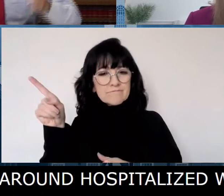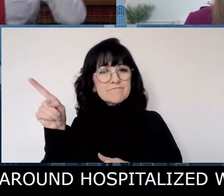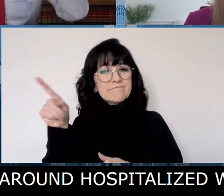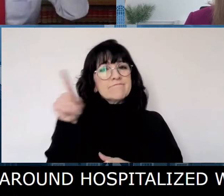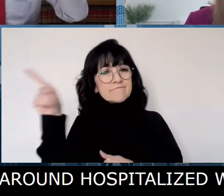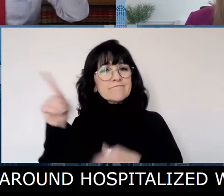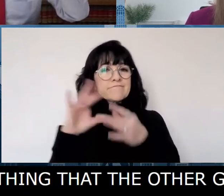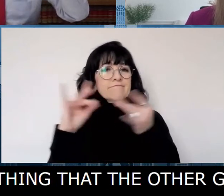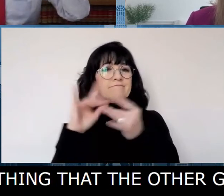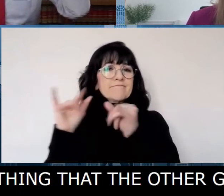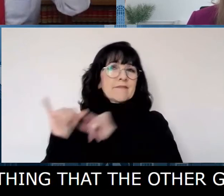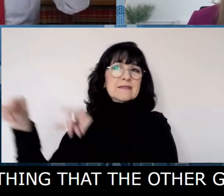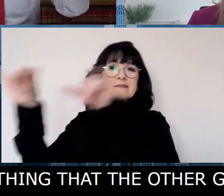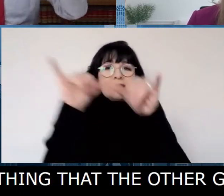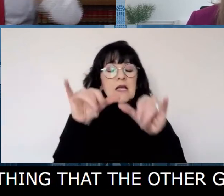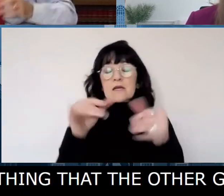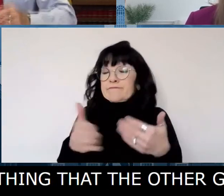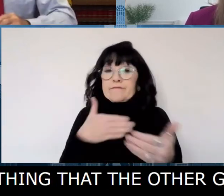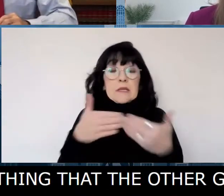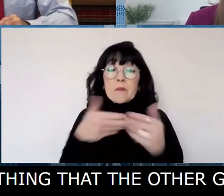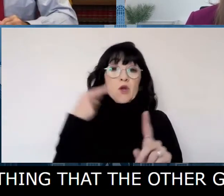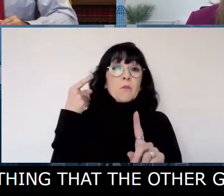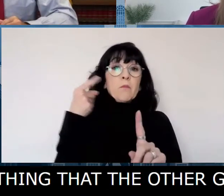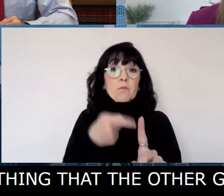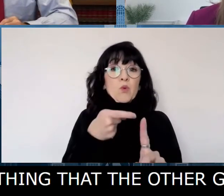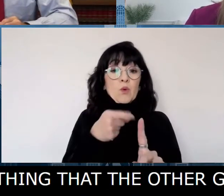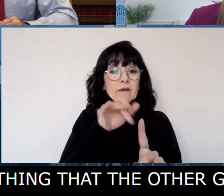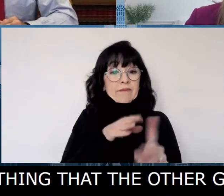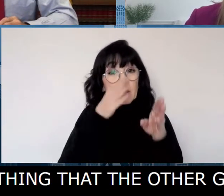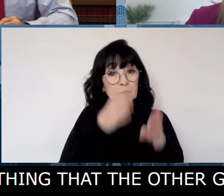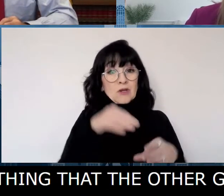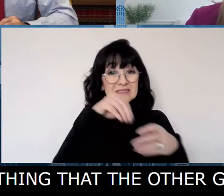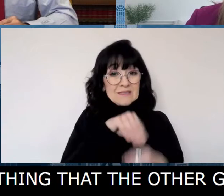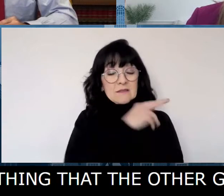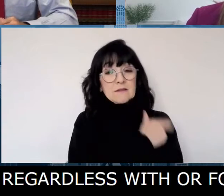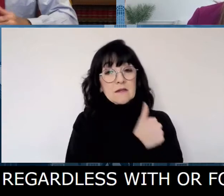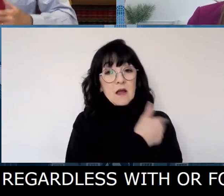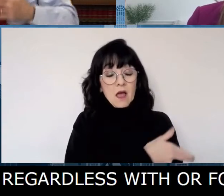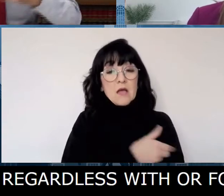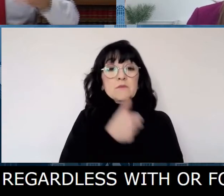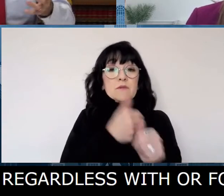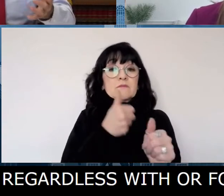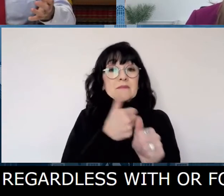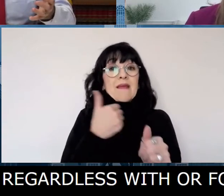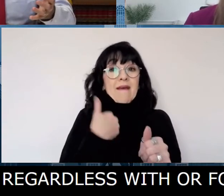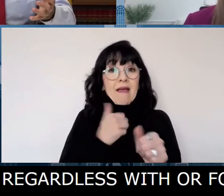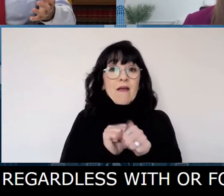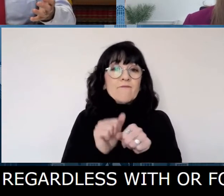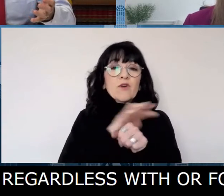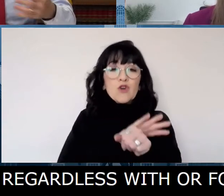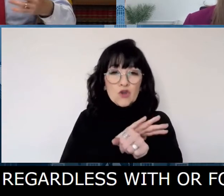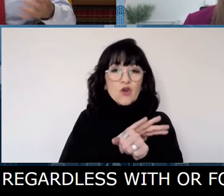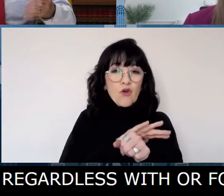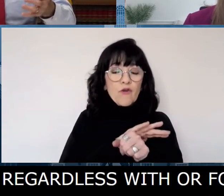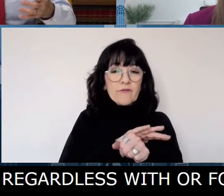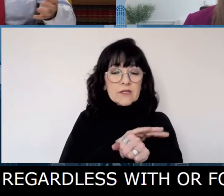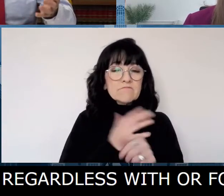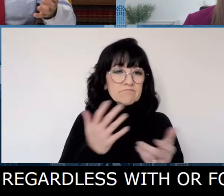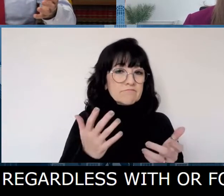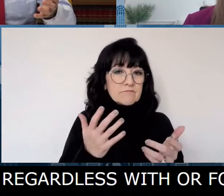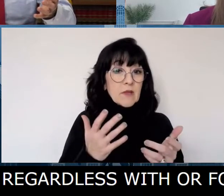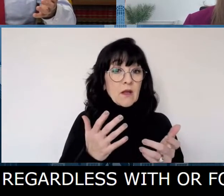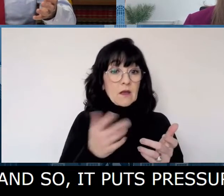or for, that they're in the hospital, and so it puts pressure on the hospitals and requires a different kind of response, a